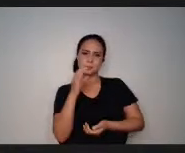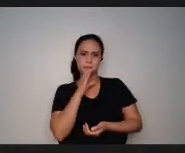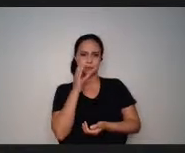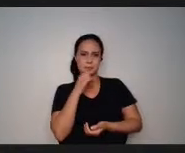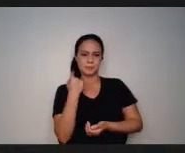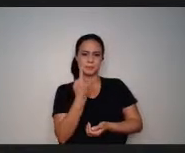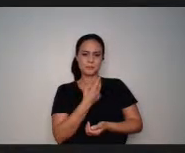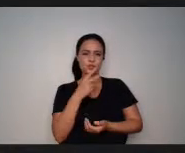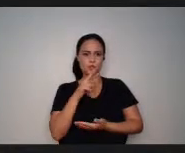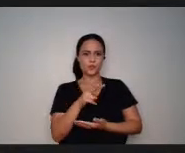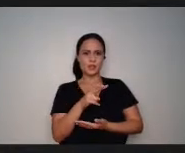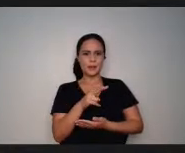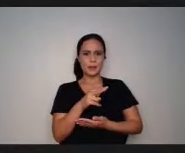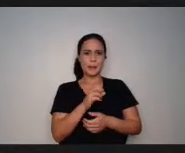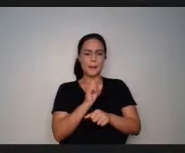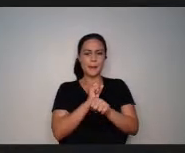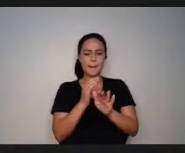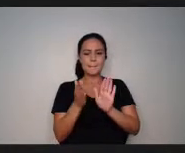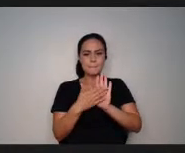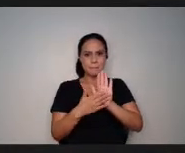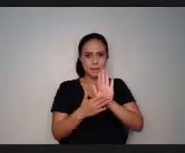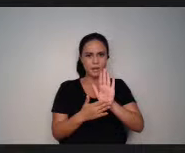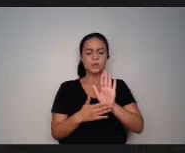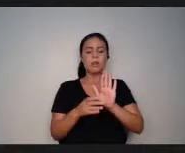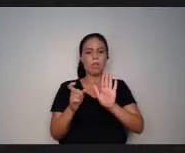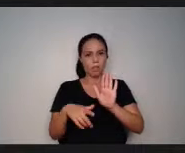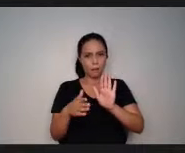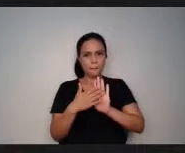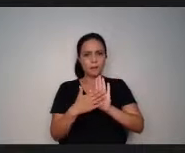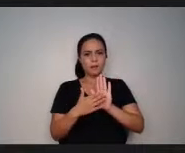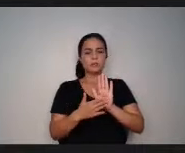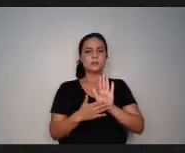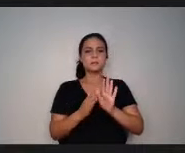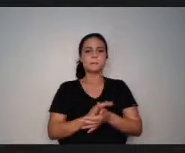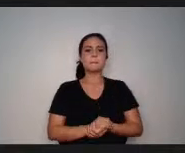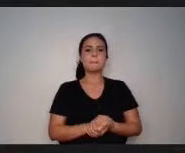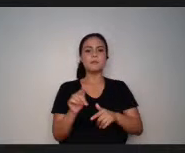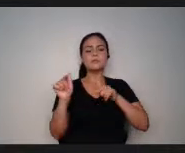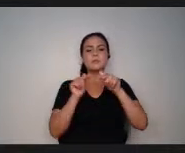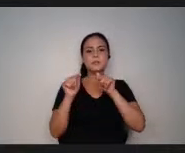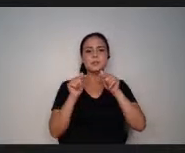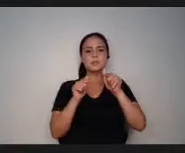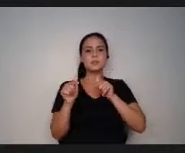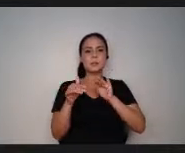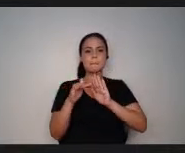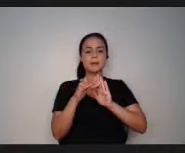And quickly, I wanted to show you what we talked about here